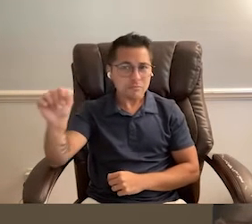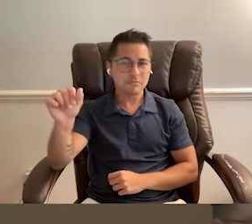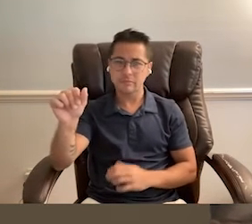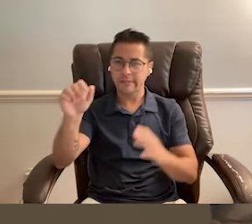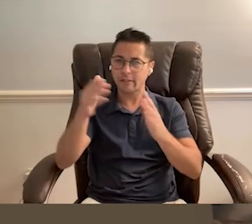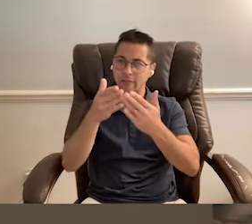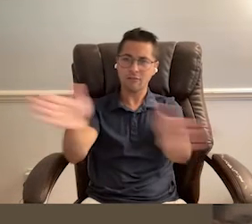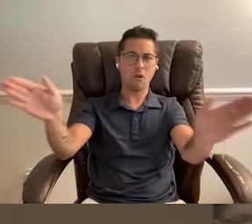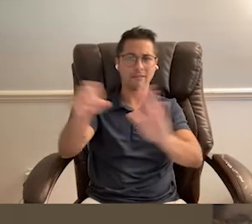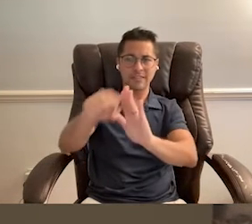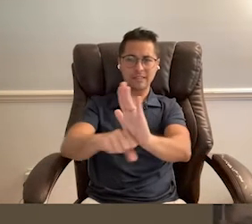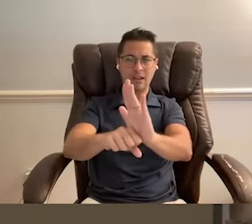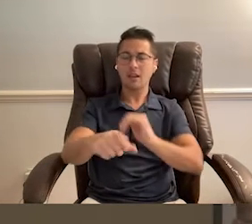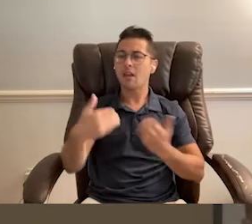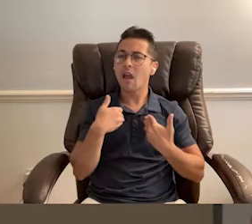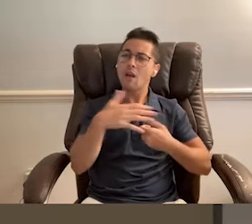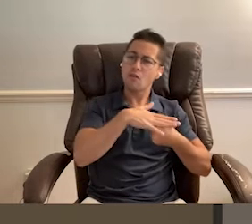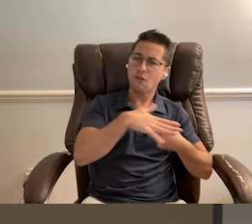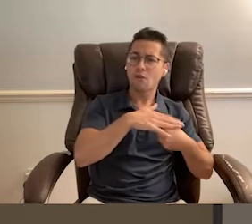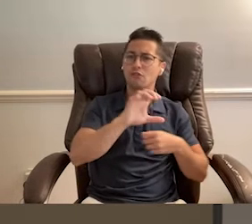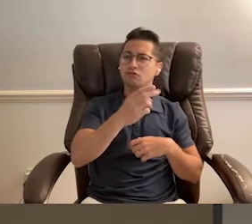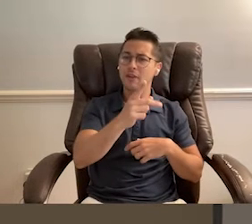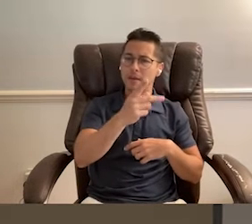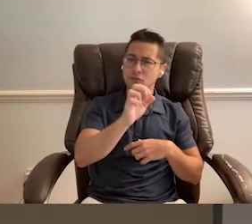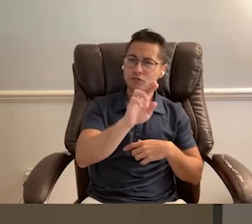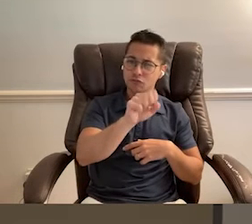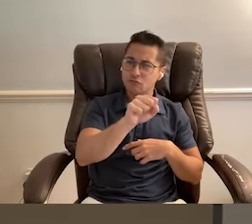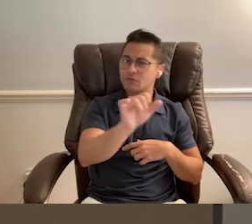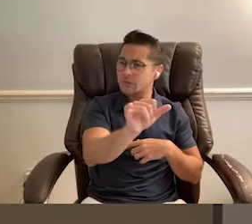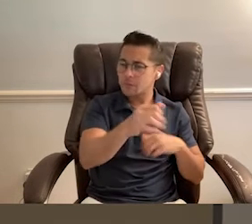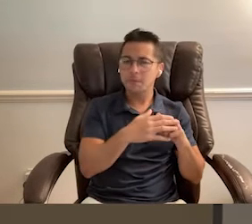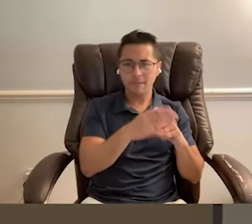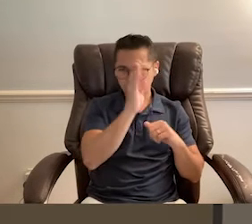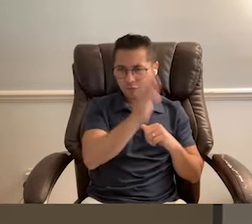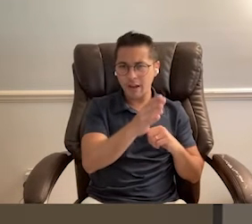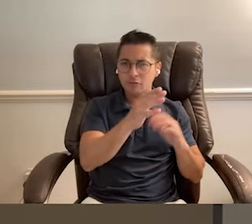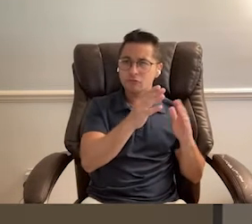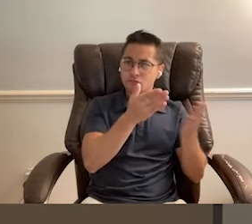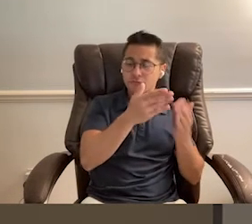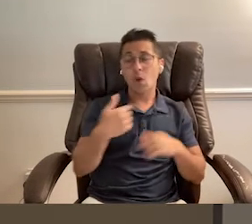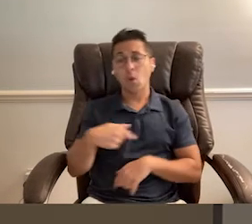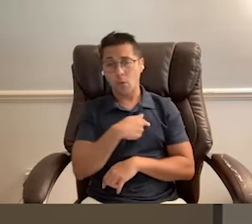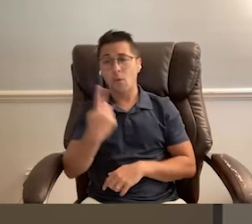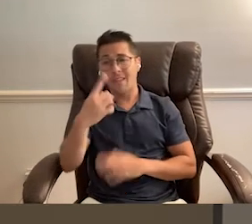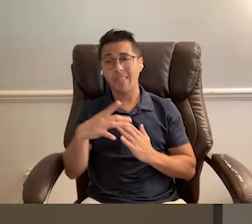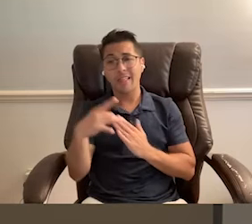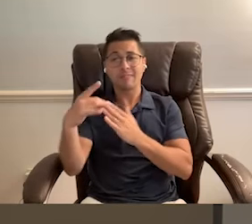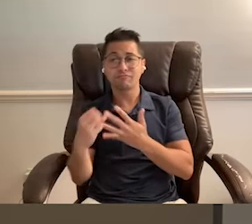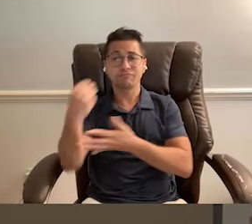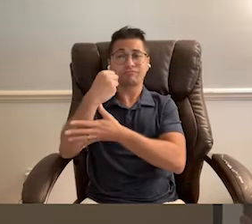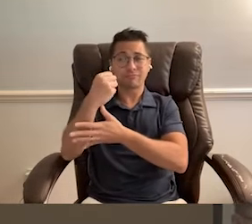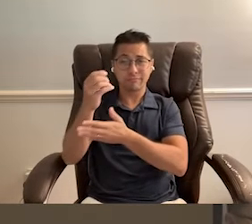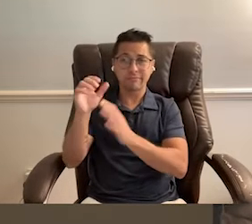had local chapters that actually did direct services, and we were one of the lead agencies pushing the state legislation. So very